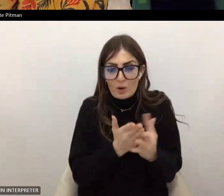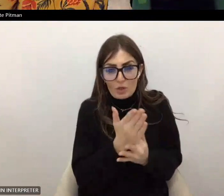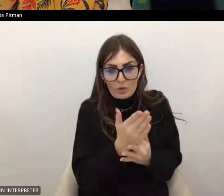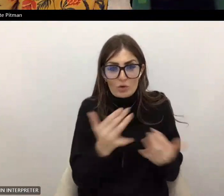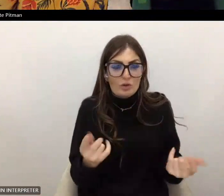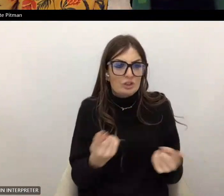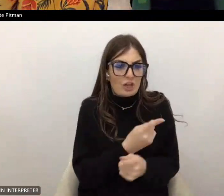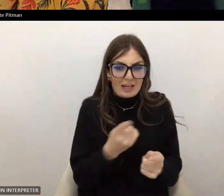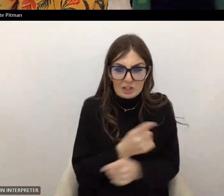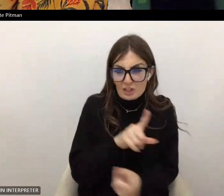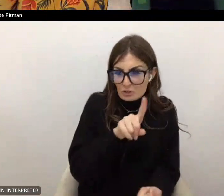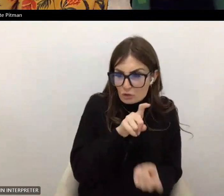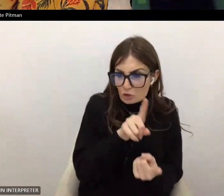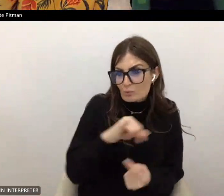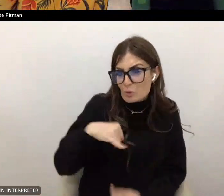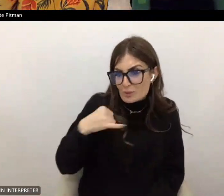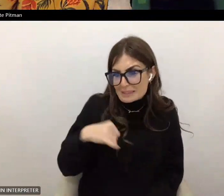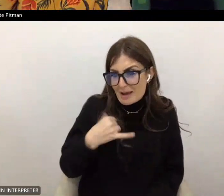and recruitment?